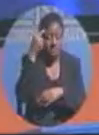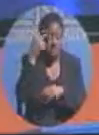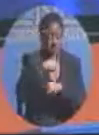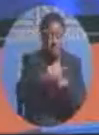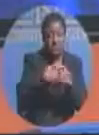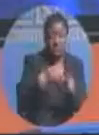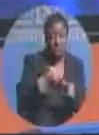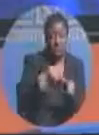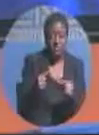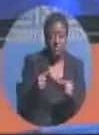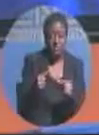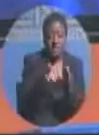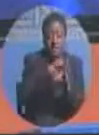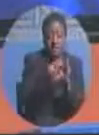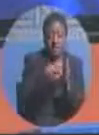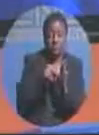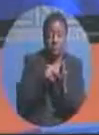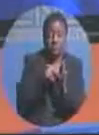approved Seymour's appointment.